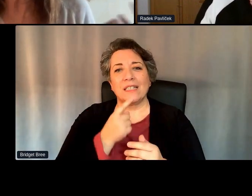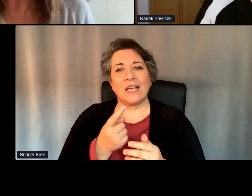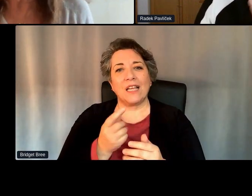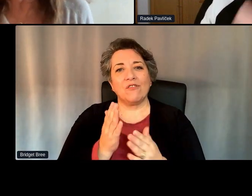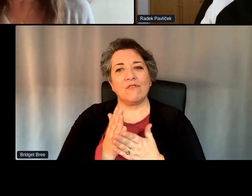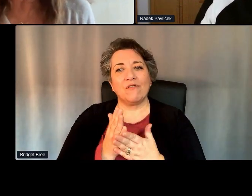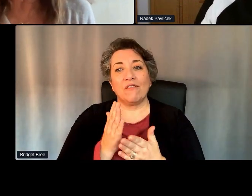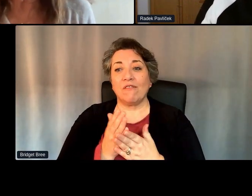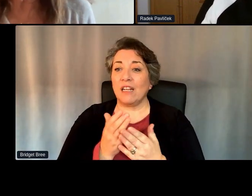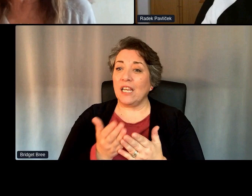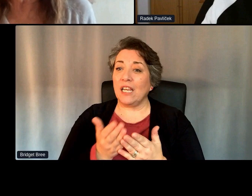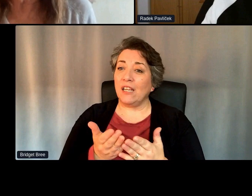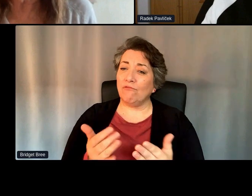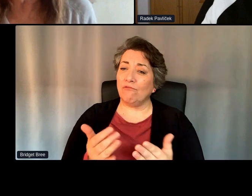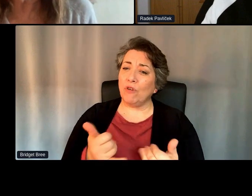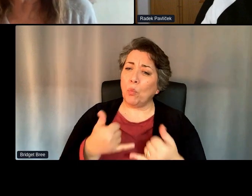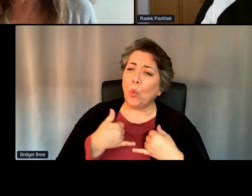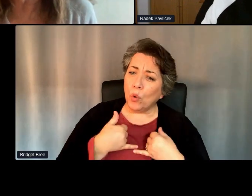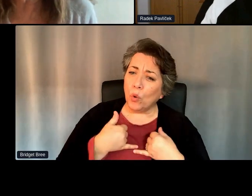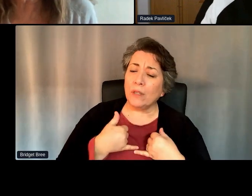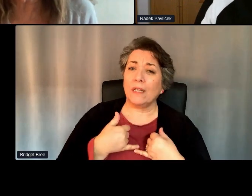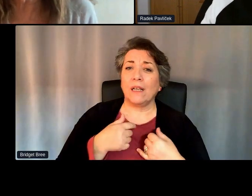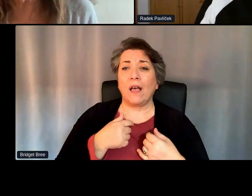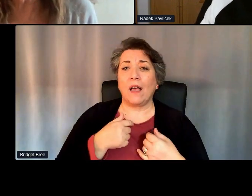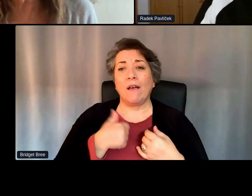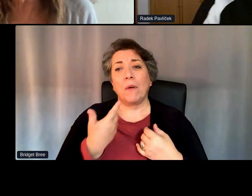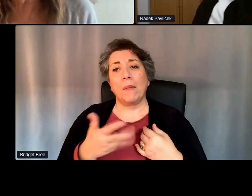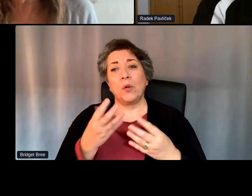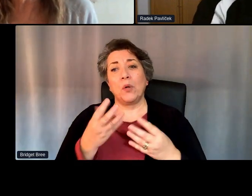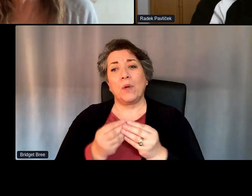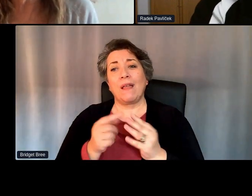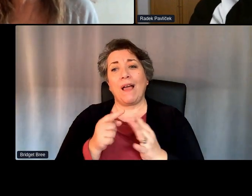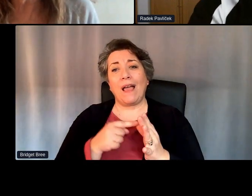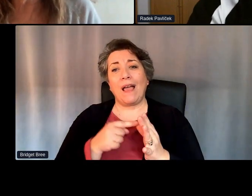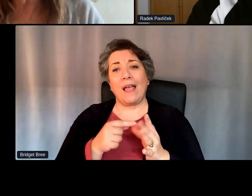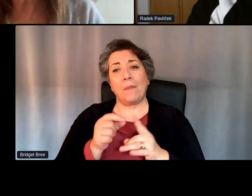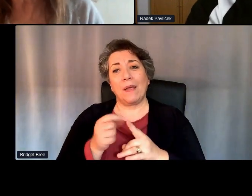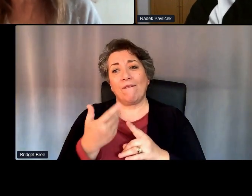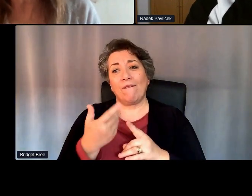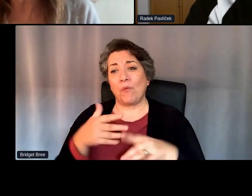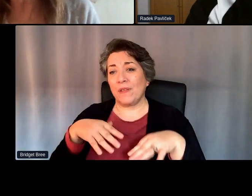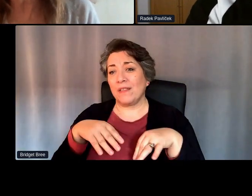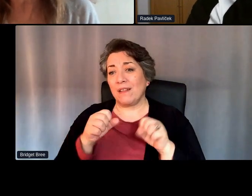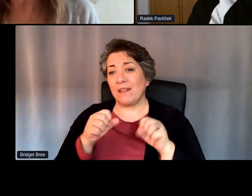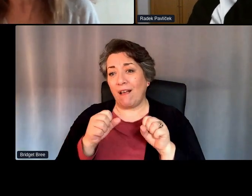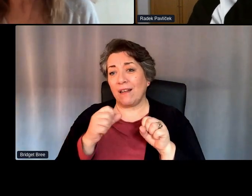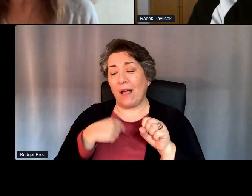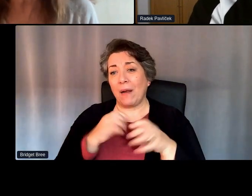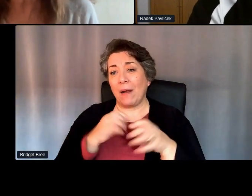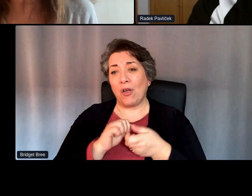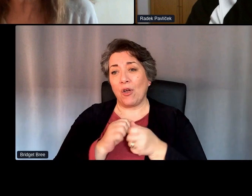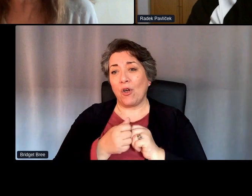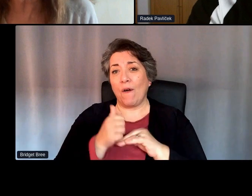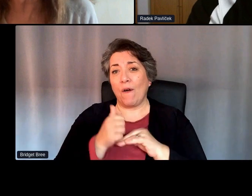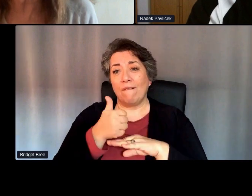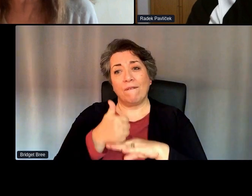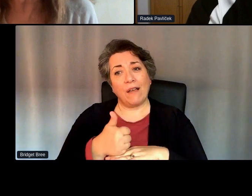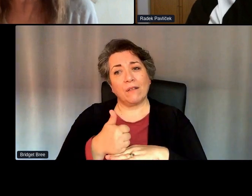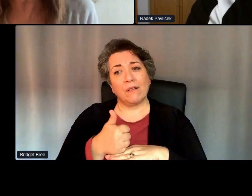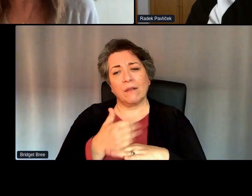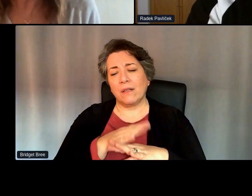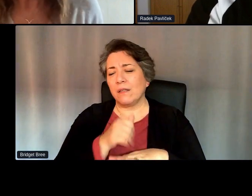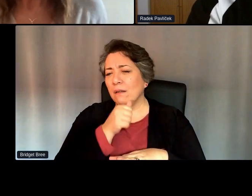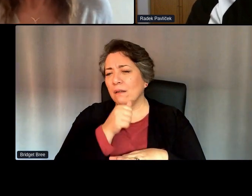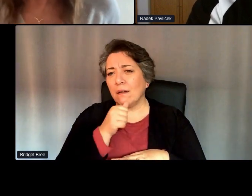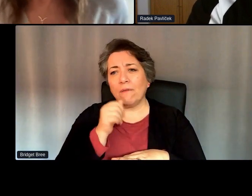I've been with IAAP from the start, so I'm one of the co-founders really, and it's so really nice to see the community growing and everything we are. I